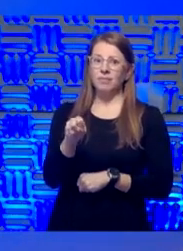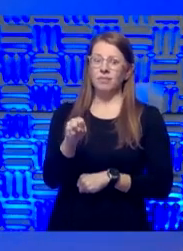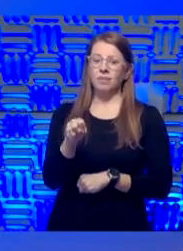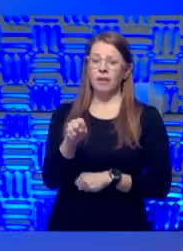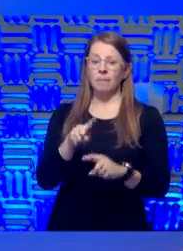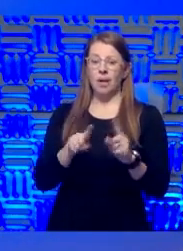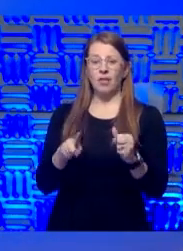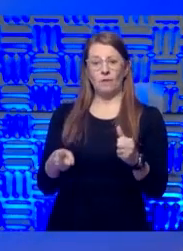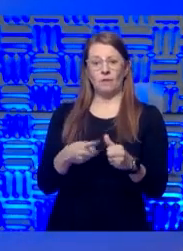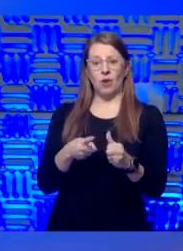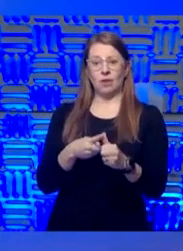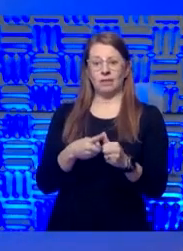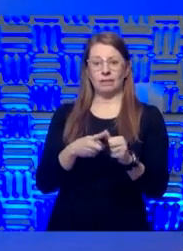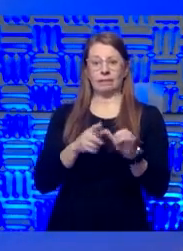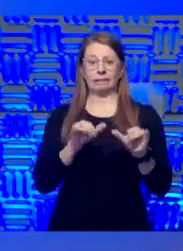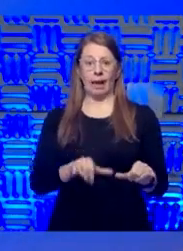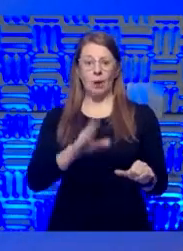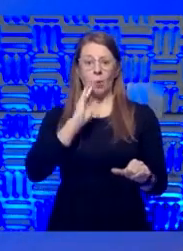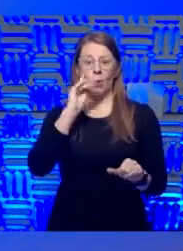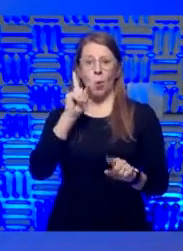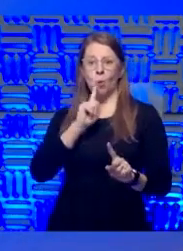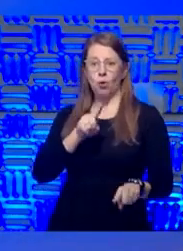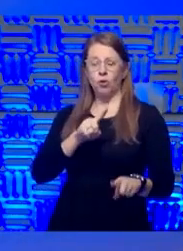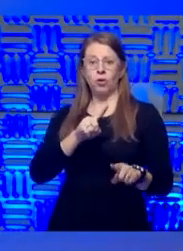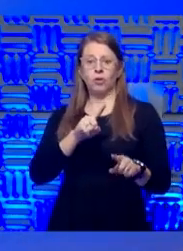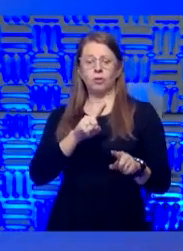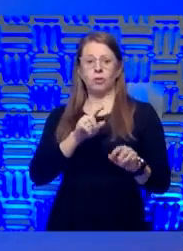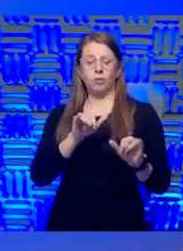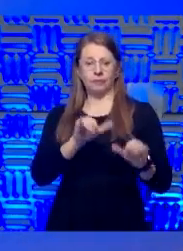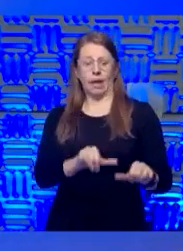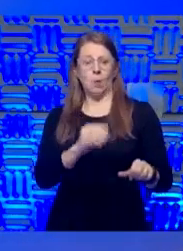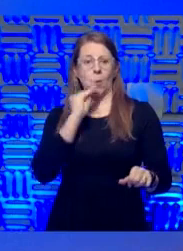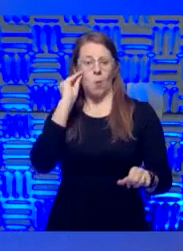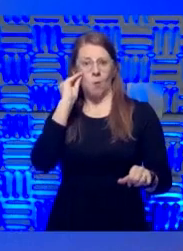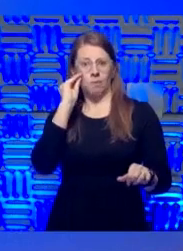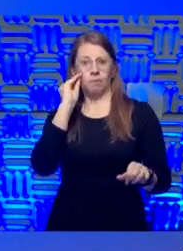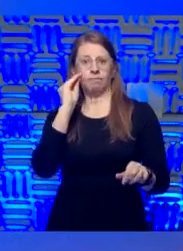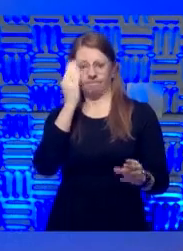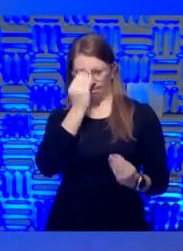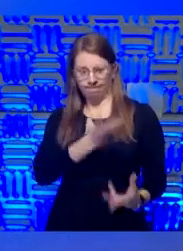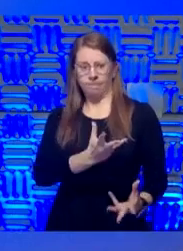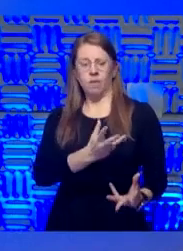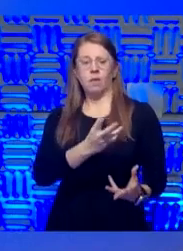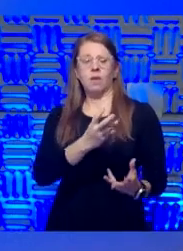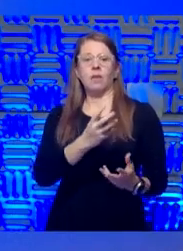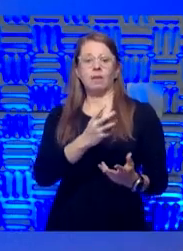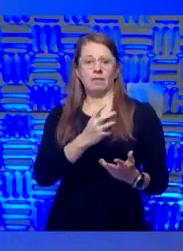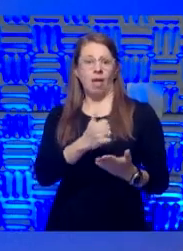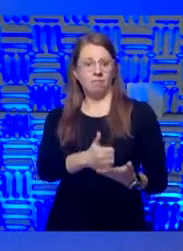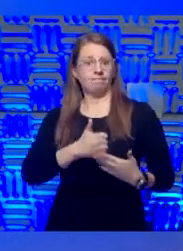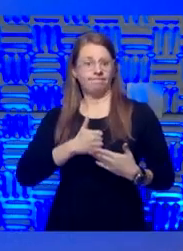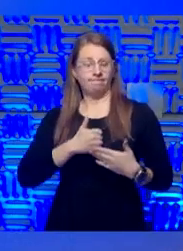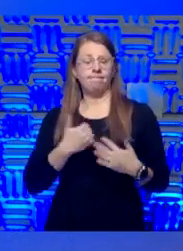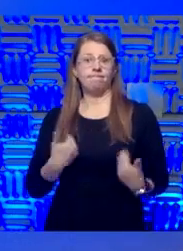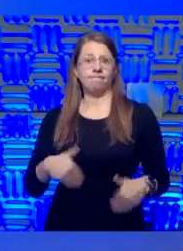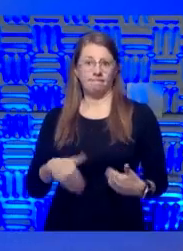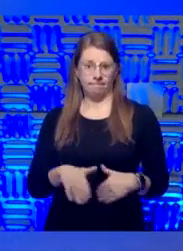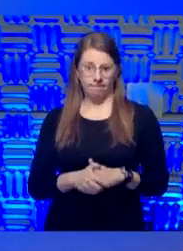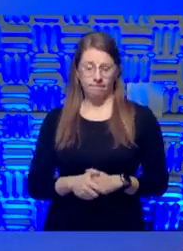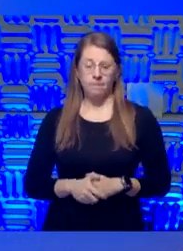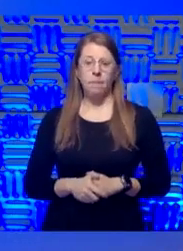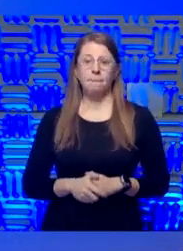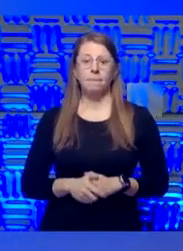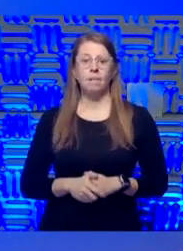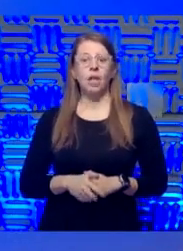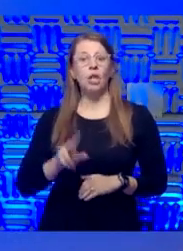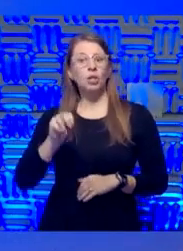initial early stay-at-home orders, restrictions, I think really helped a lot. I think people have been more aware of this in the